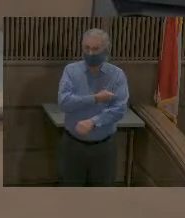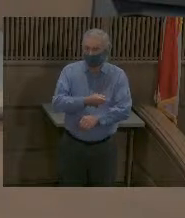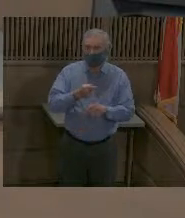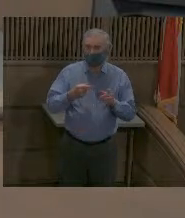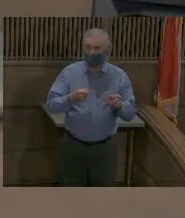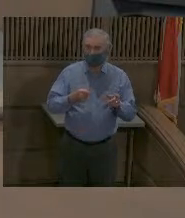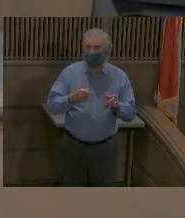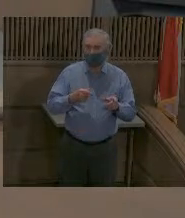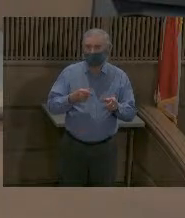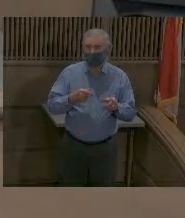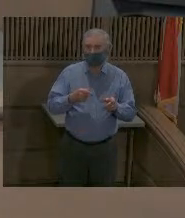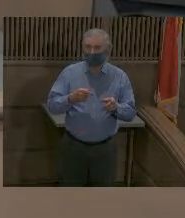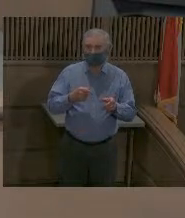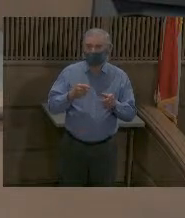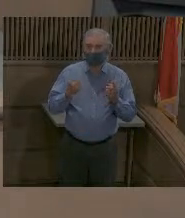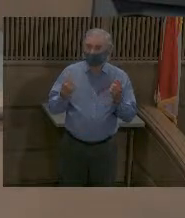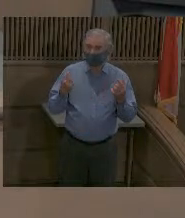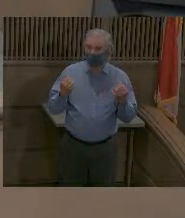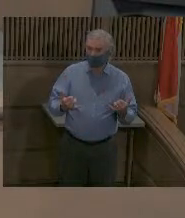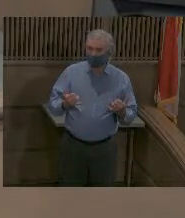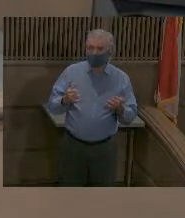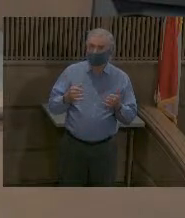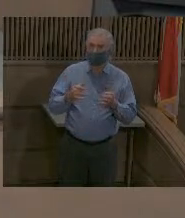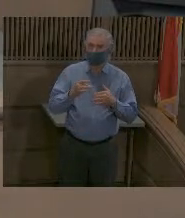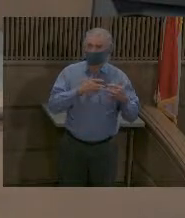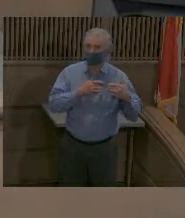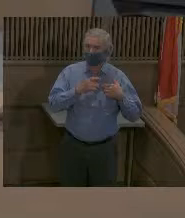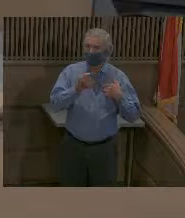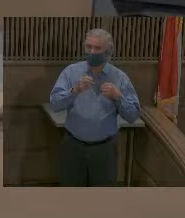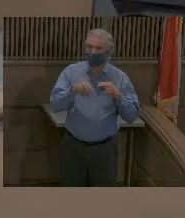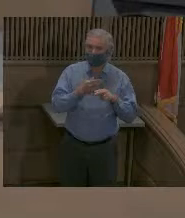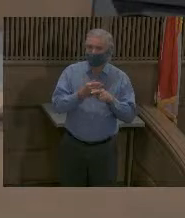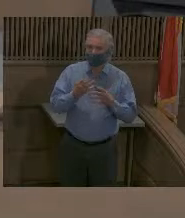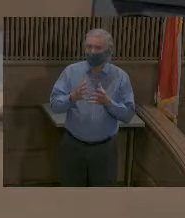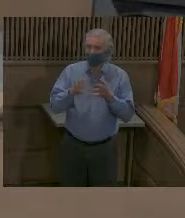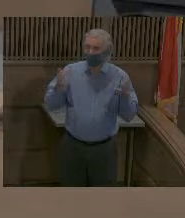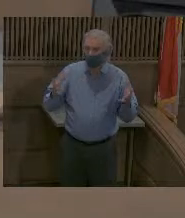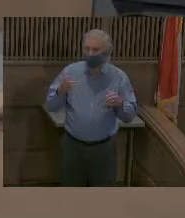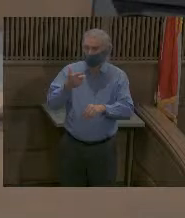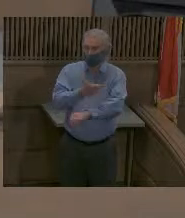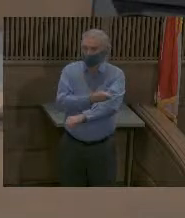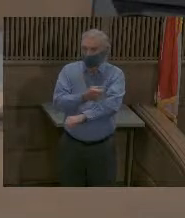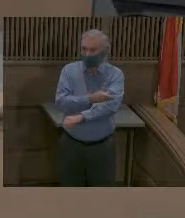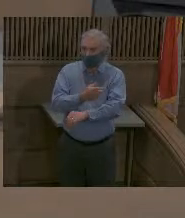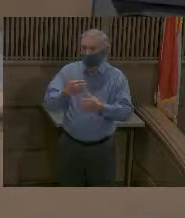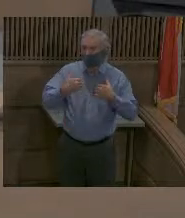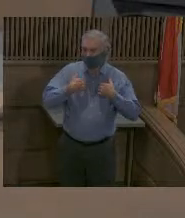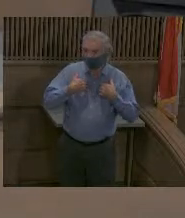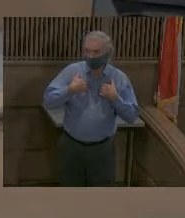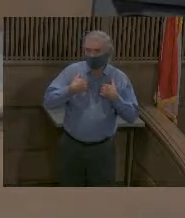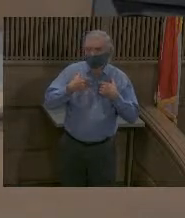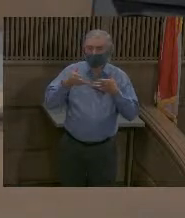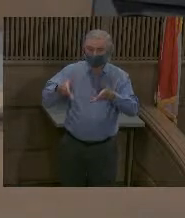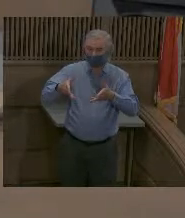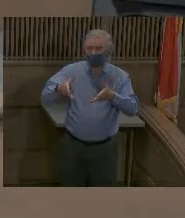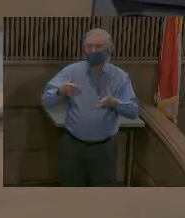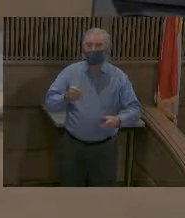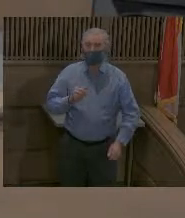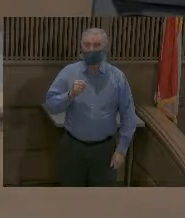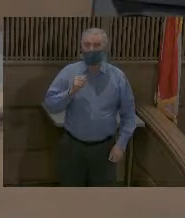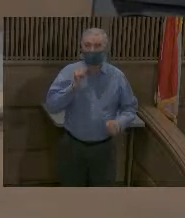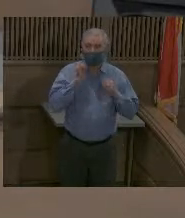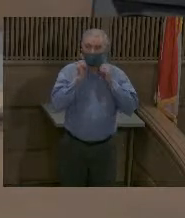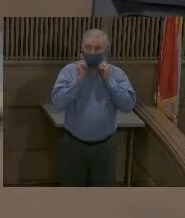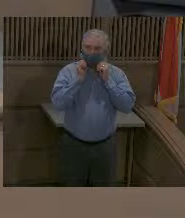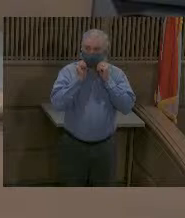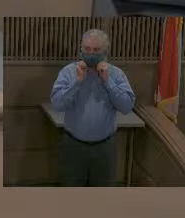the supply of the vaccine to be able to be administered. The state has asked us to endeavor